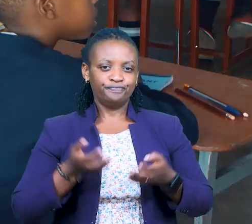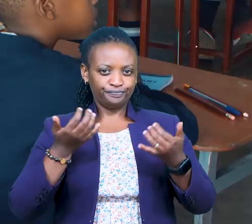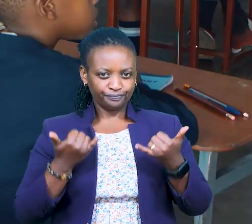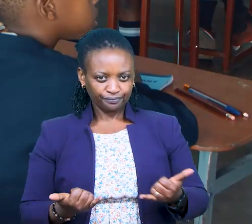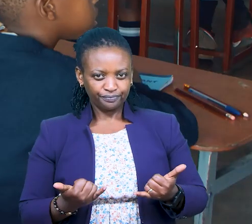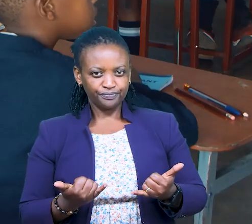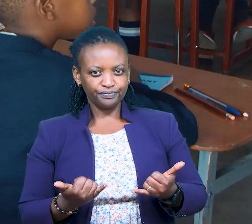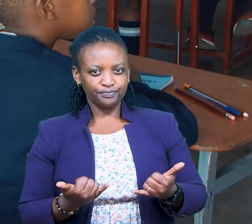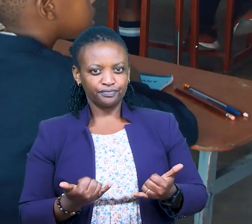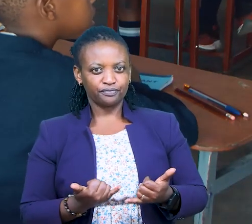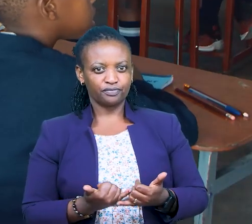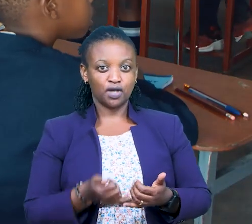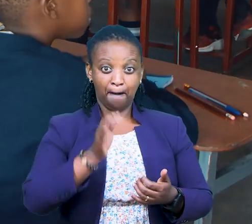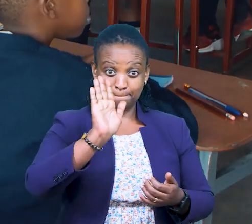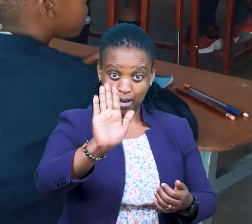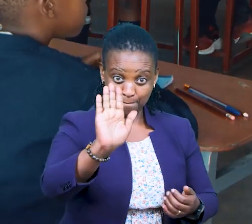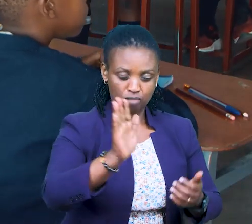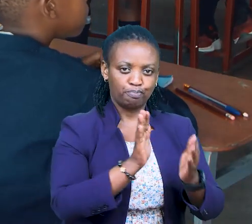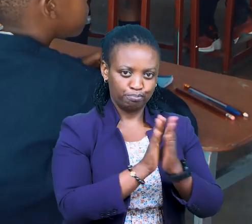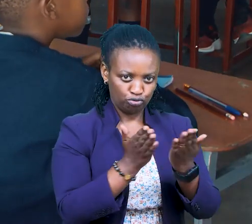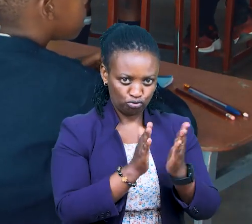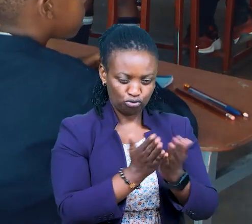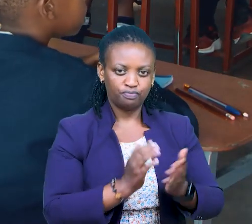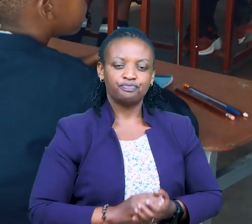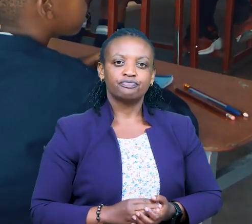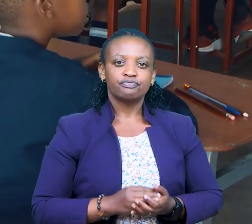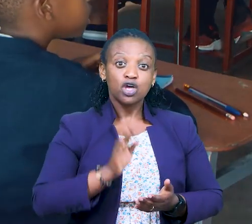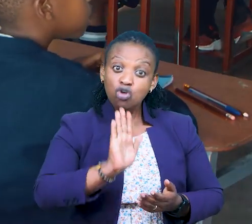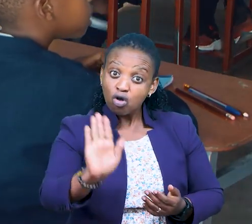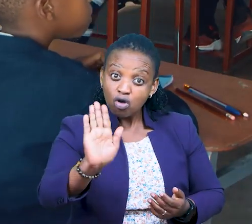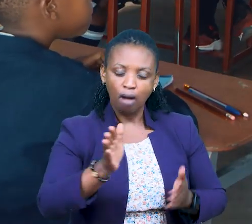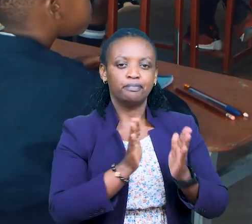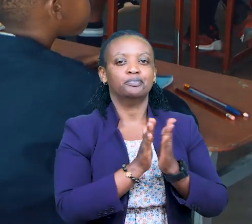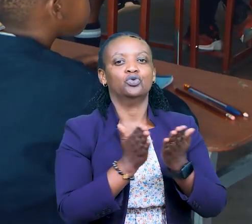Yes. Now, in your books,